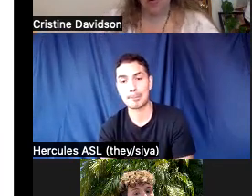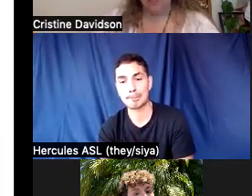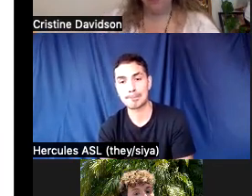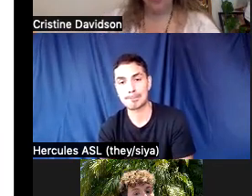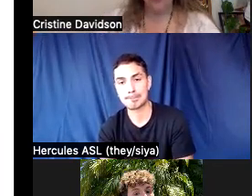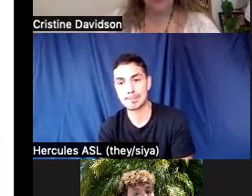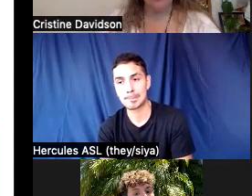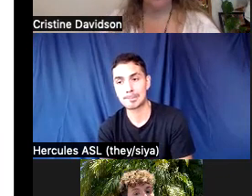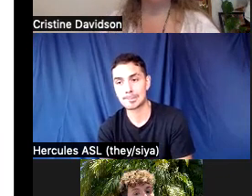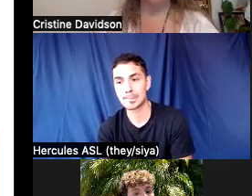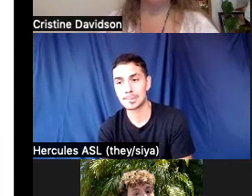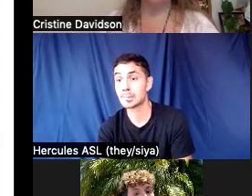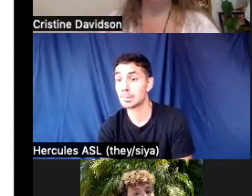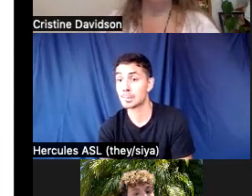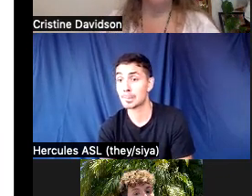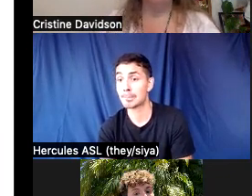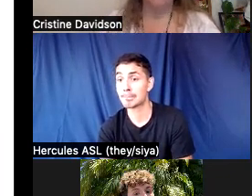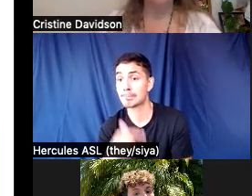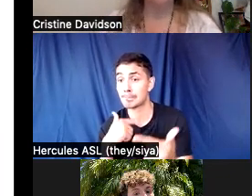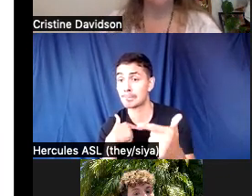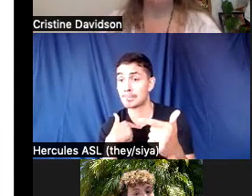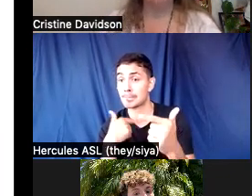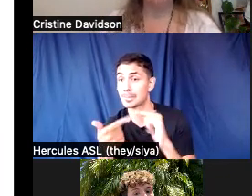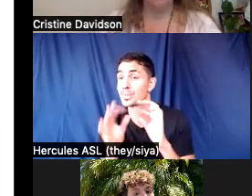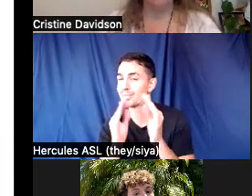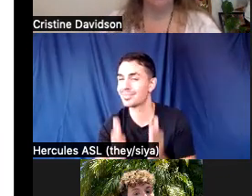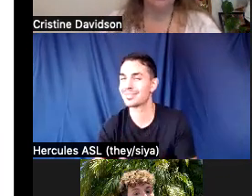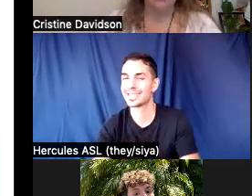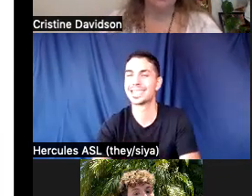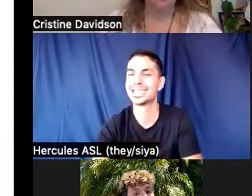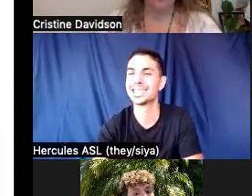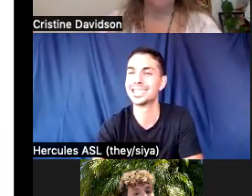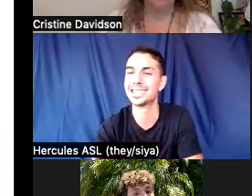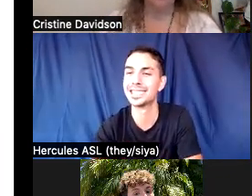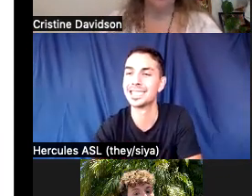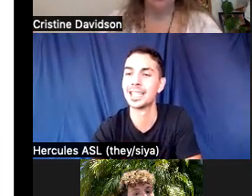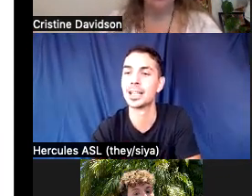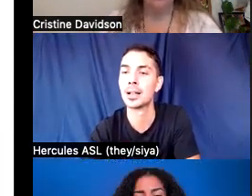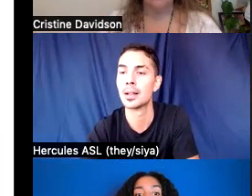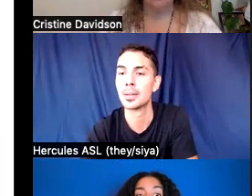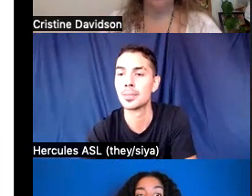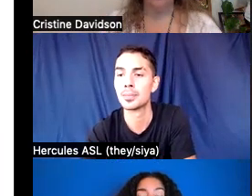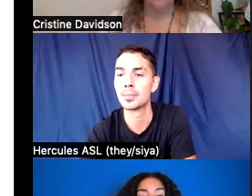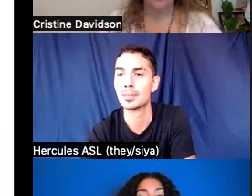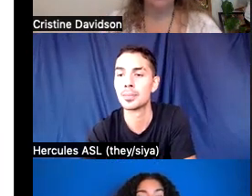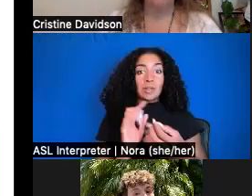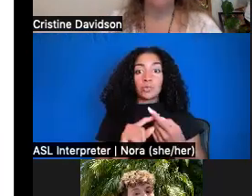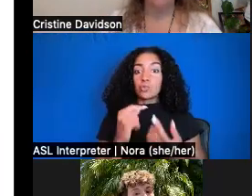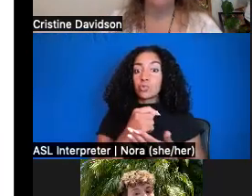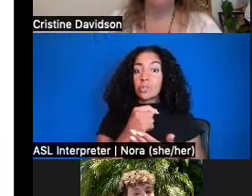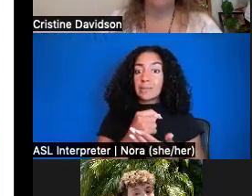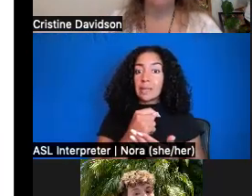So from a treatment perspective, and a mainstream idea of treatment is that they would